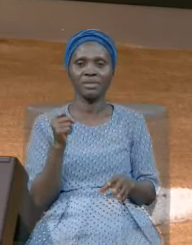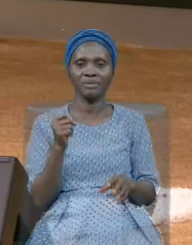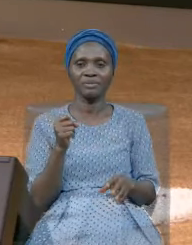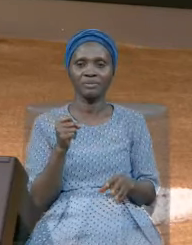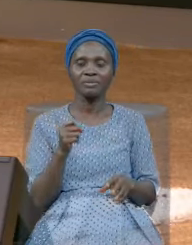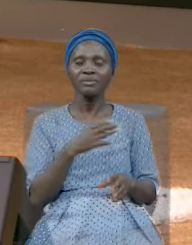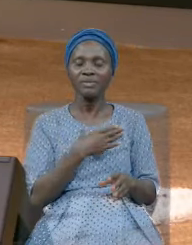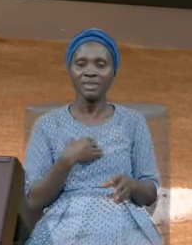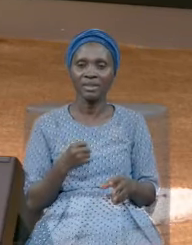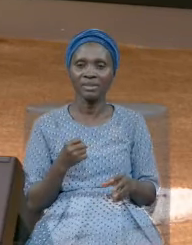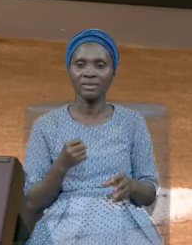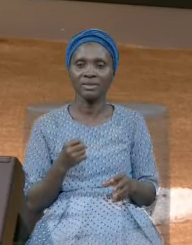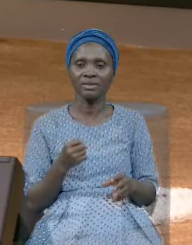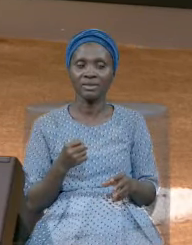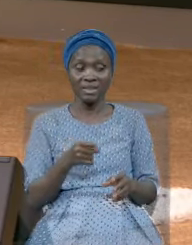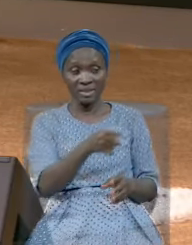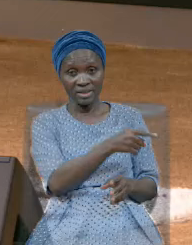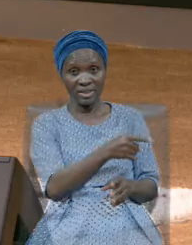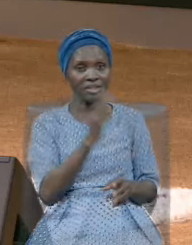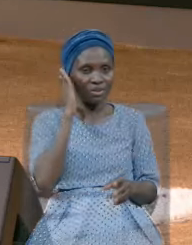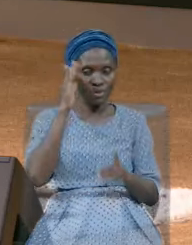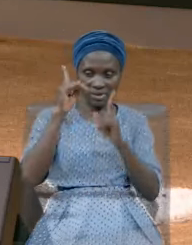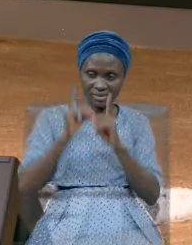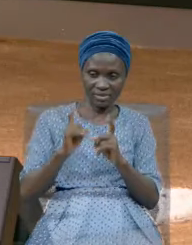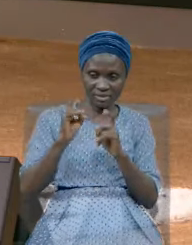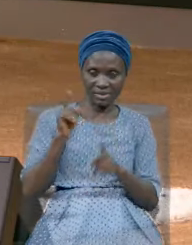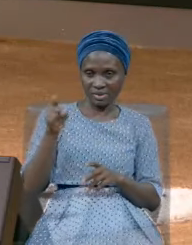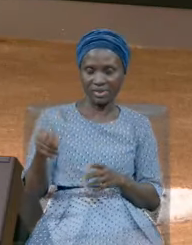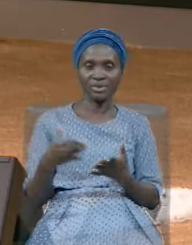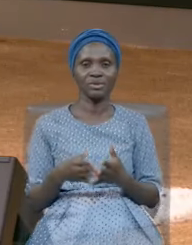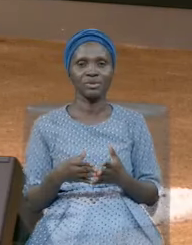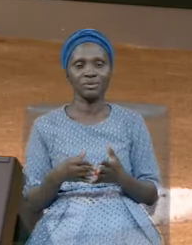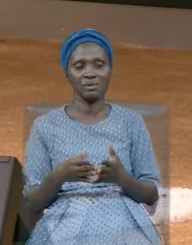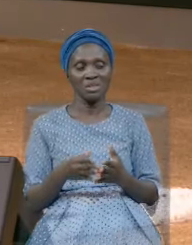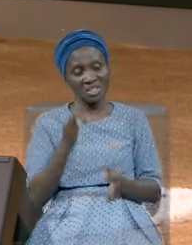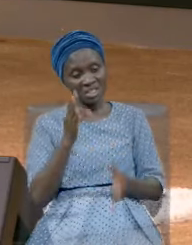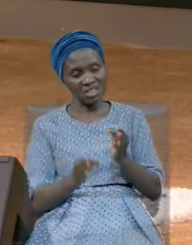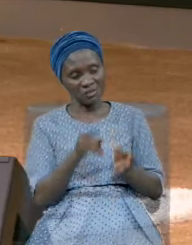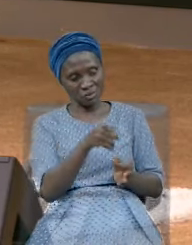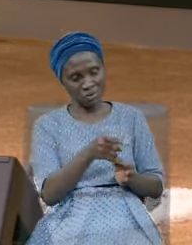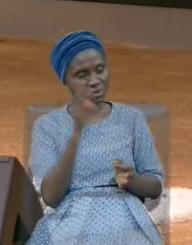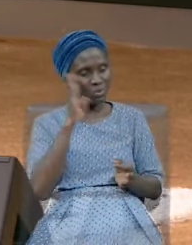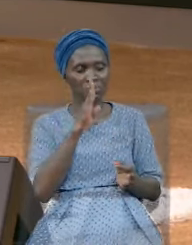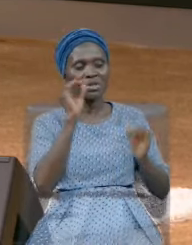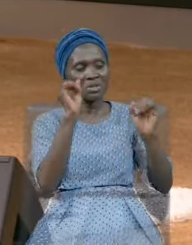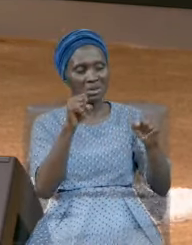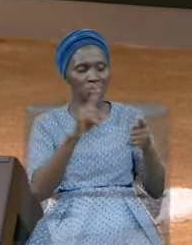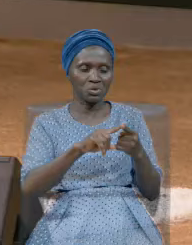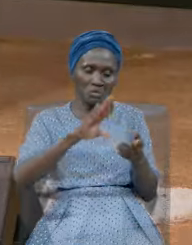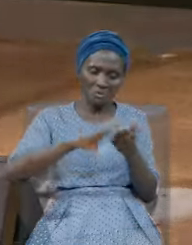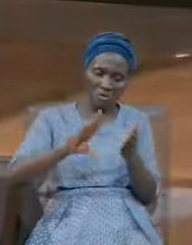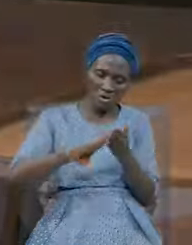times 7 times. They are going to test you. Will he forgive? Will he overlook? Will